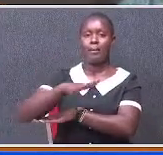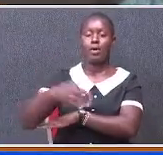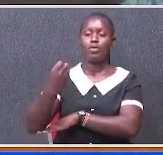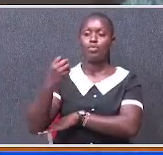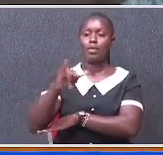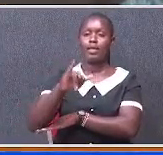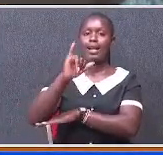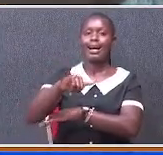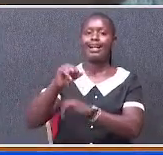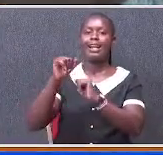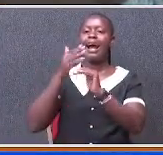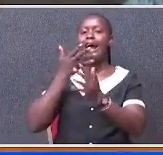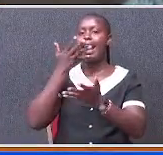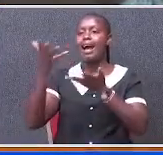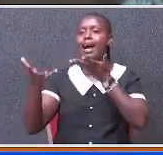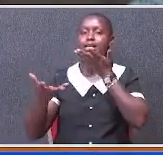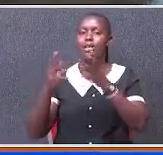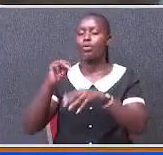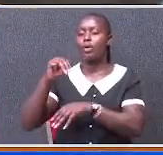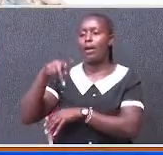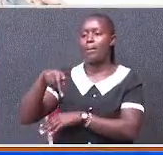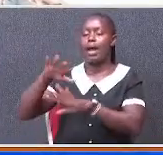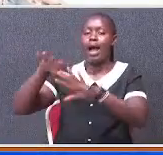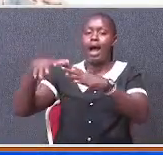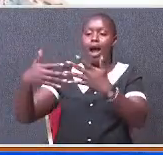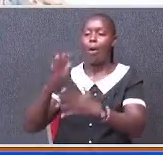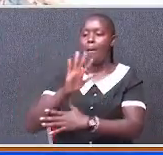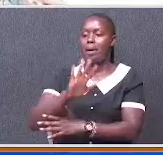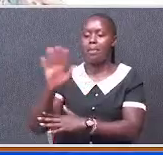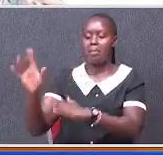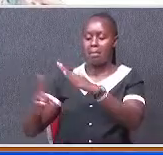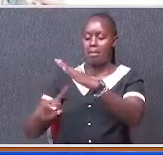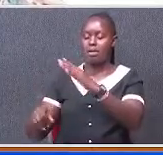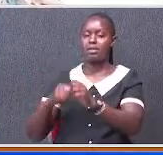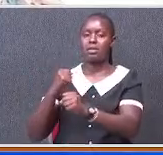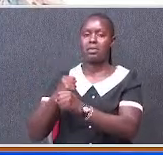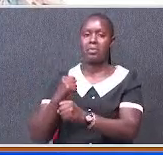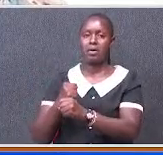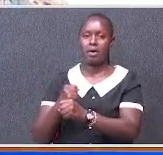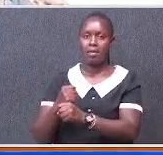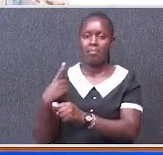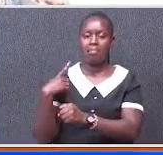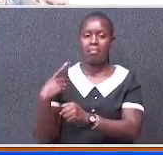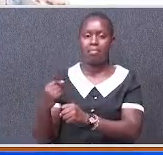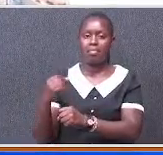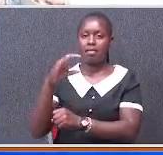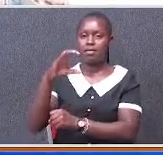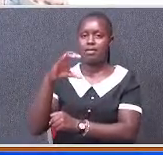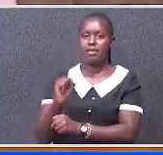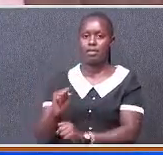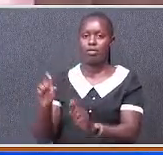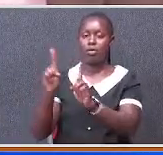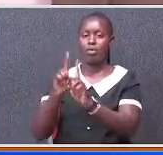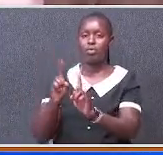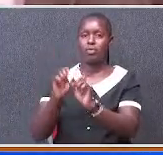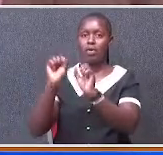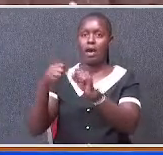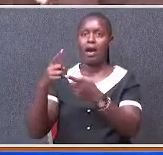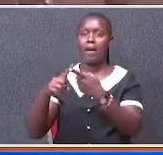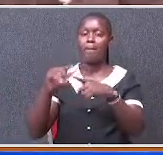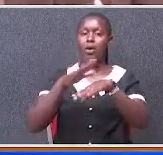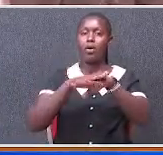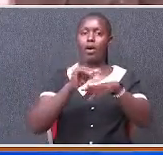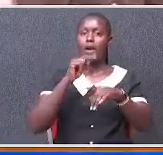answer to the legislators on their performance in their respective ministries. Currently, cabinet secretaries can only be summoned by